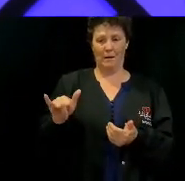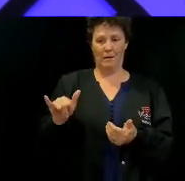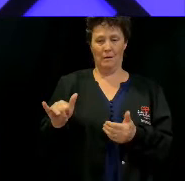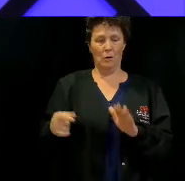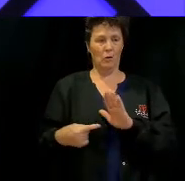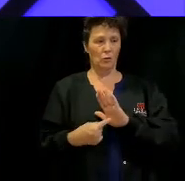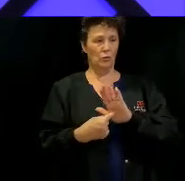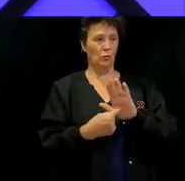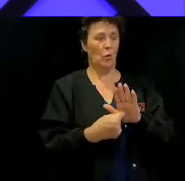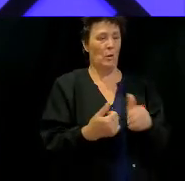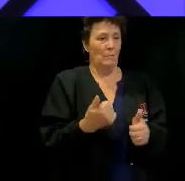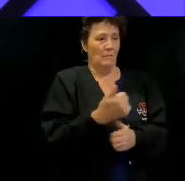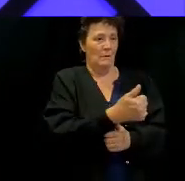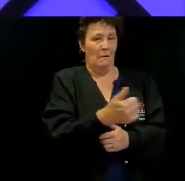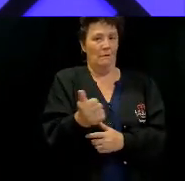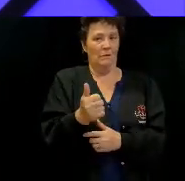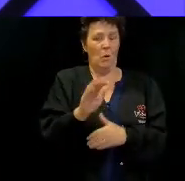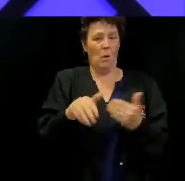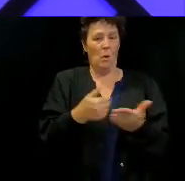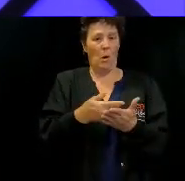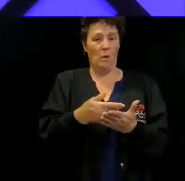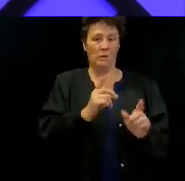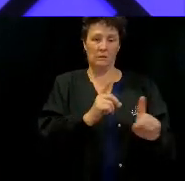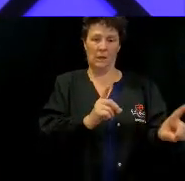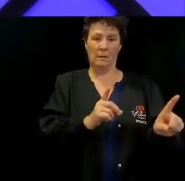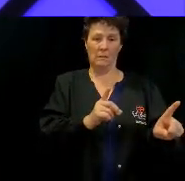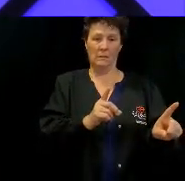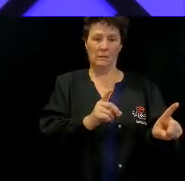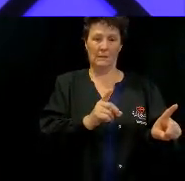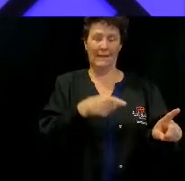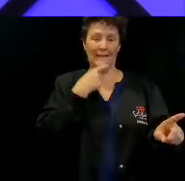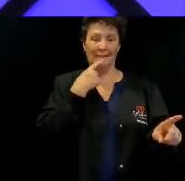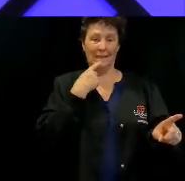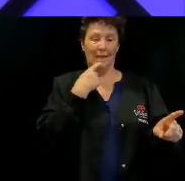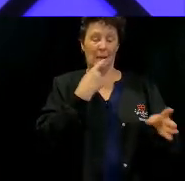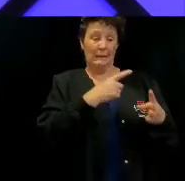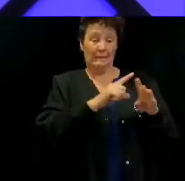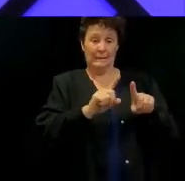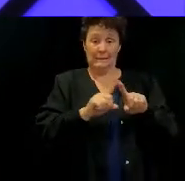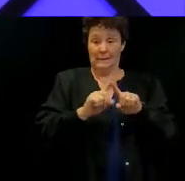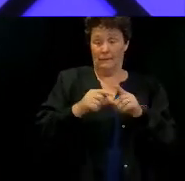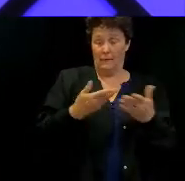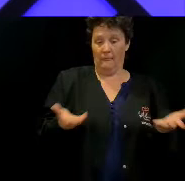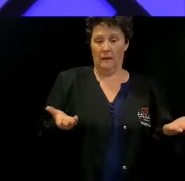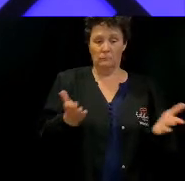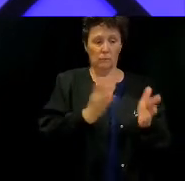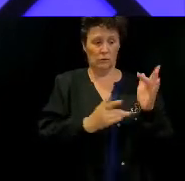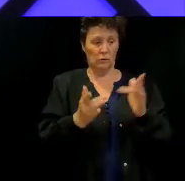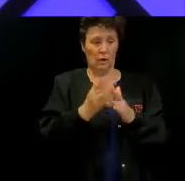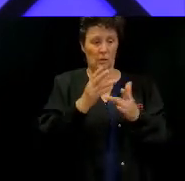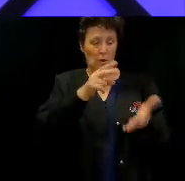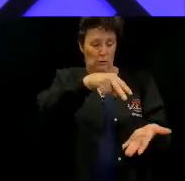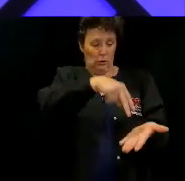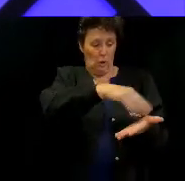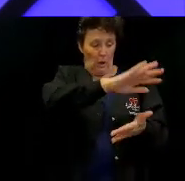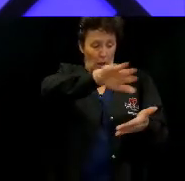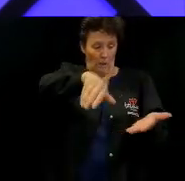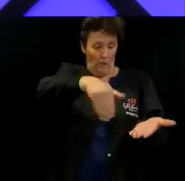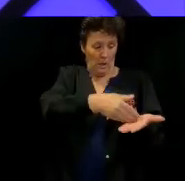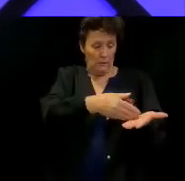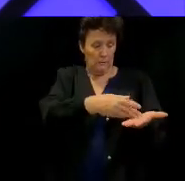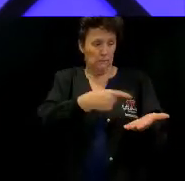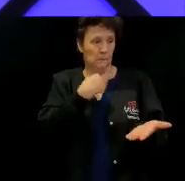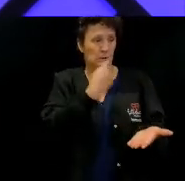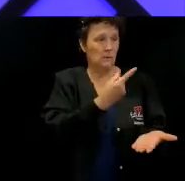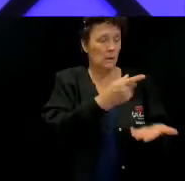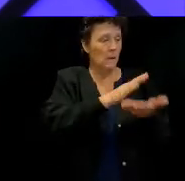boys. Now they said these things. And now as they said these things, Jesus himself stood in the midst of them. And he said to them,